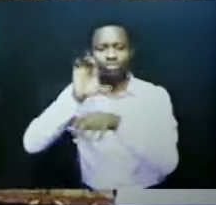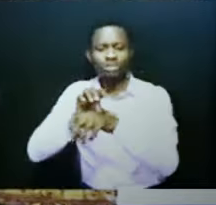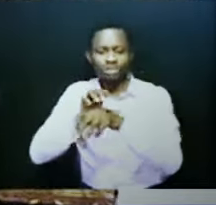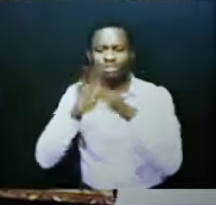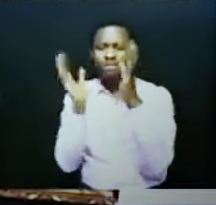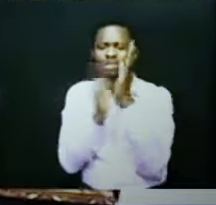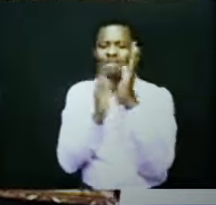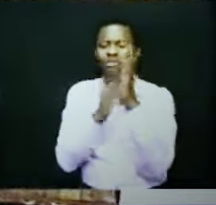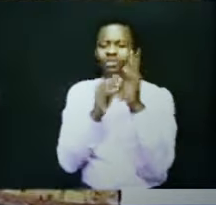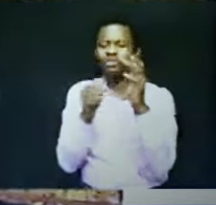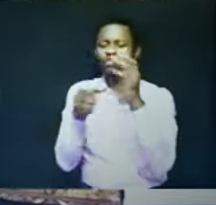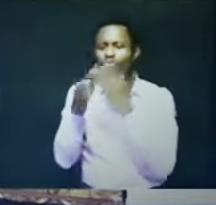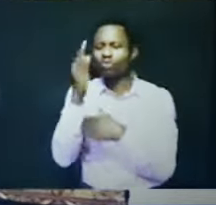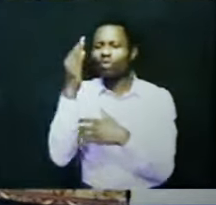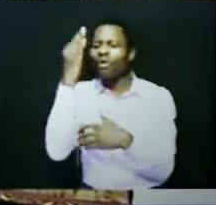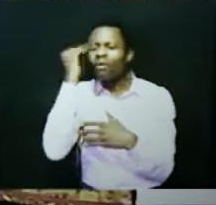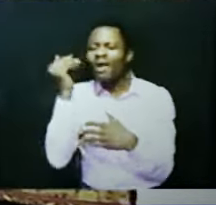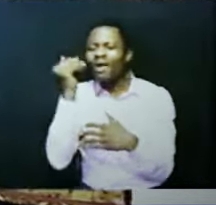We